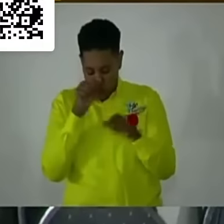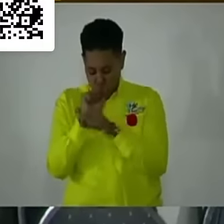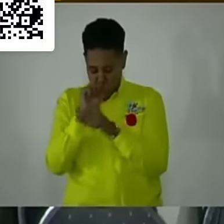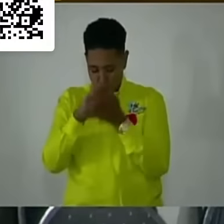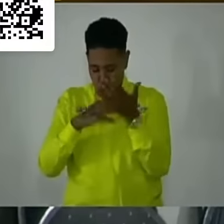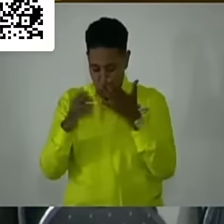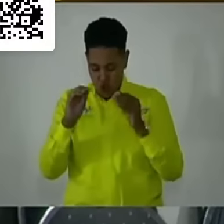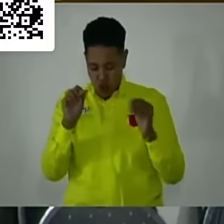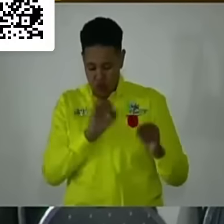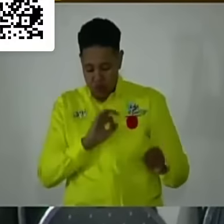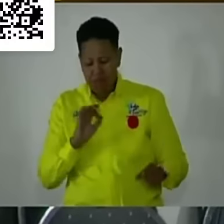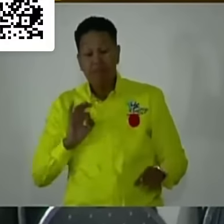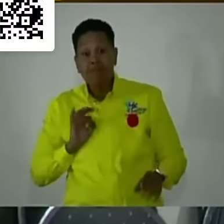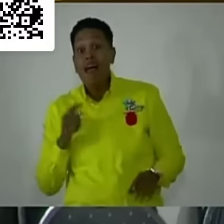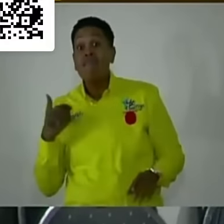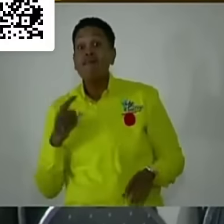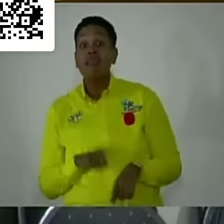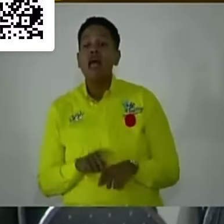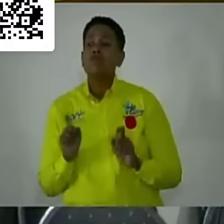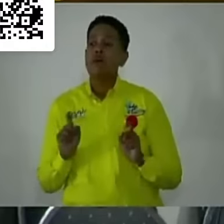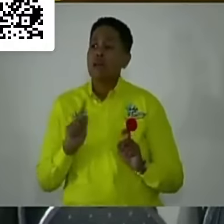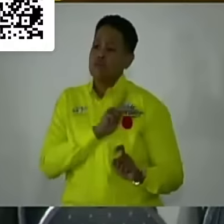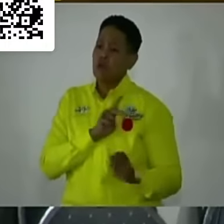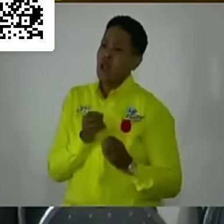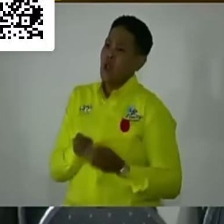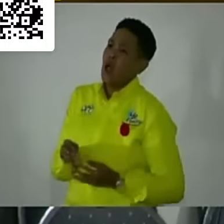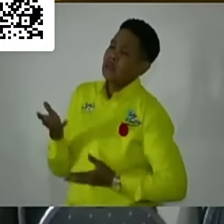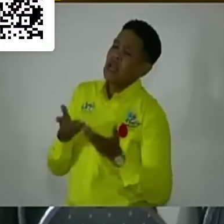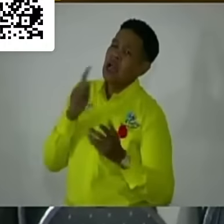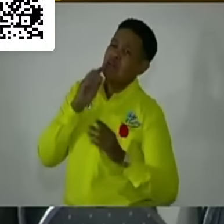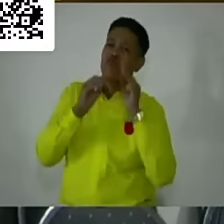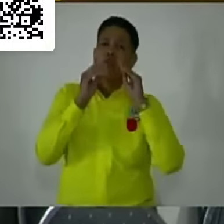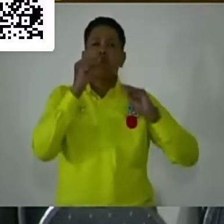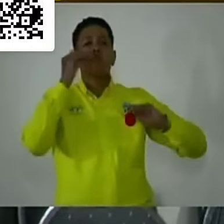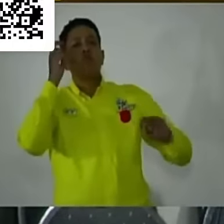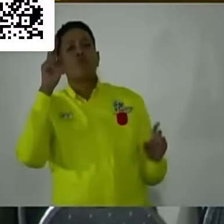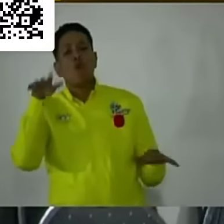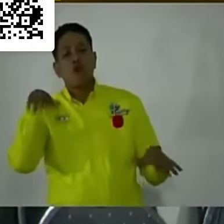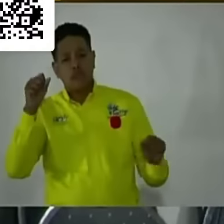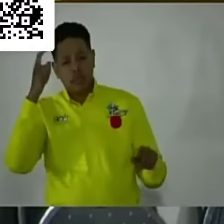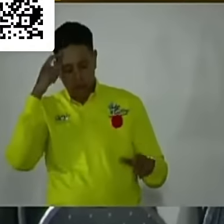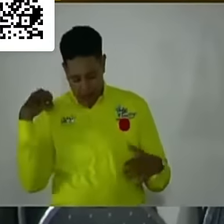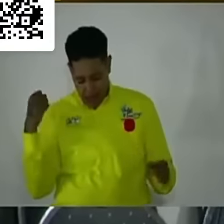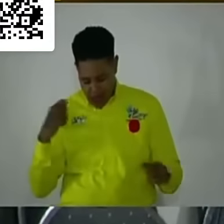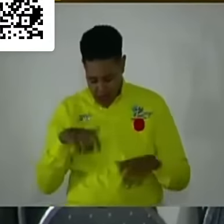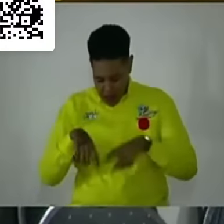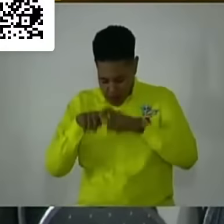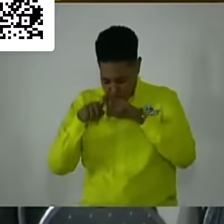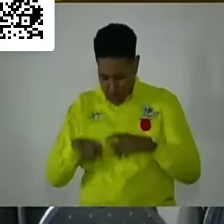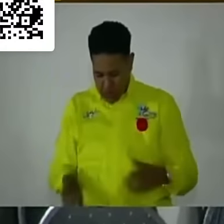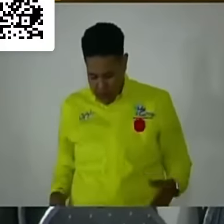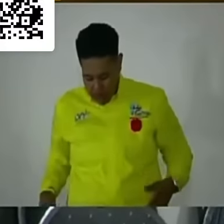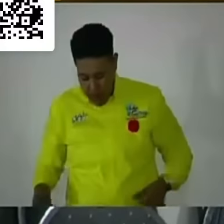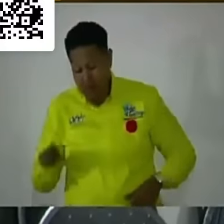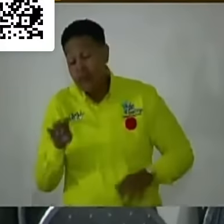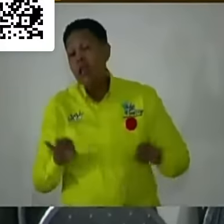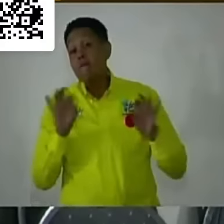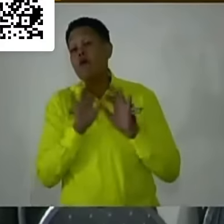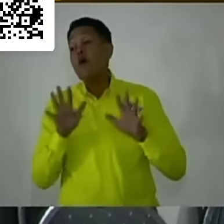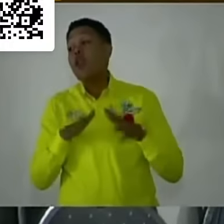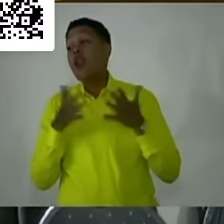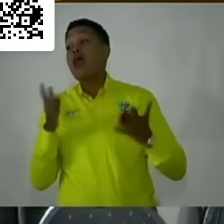schedules so employees have time to deal with personal loss, repair homes, or take mental health breaks. And this is important. A lot